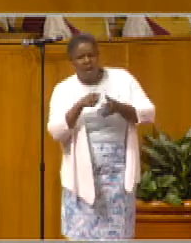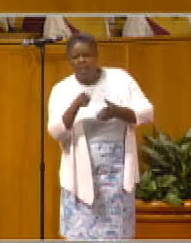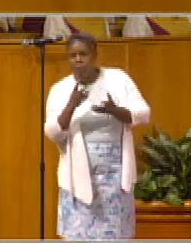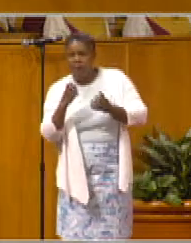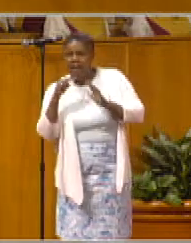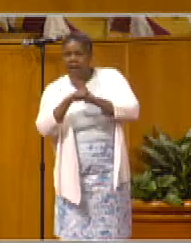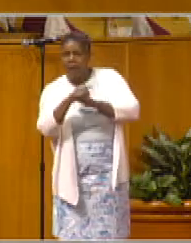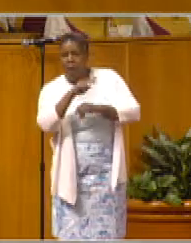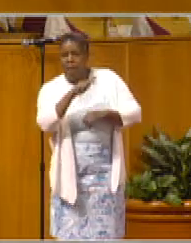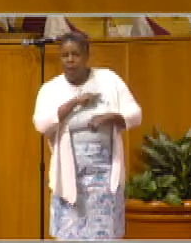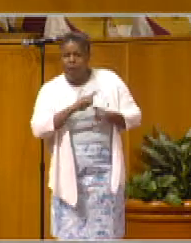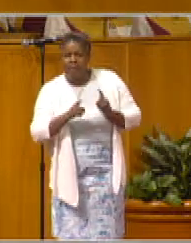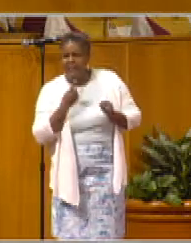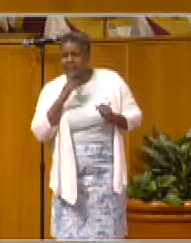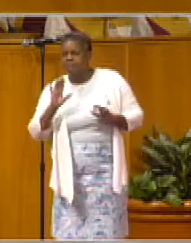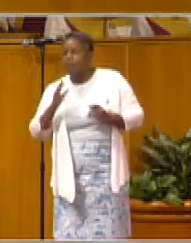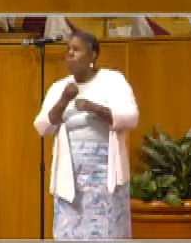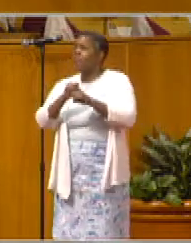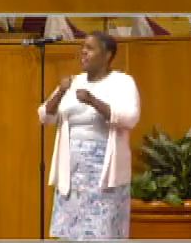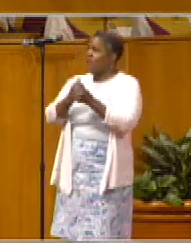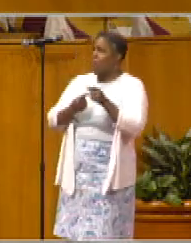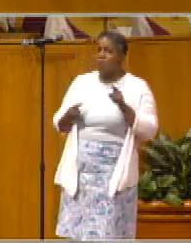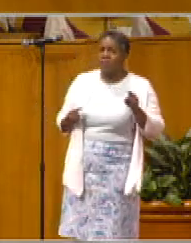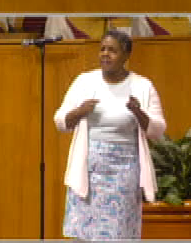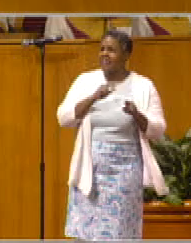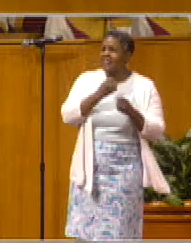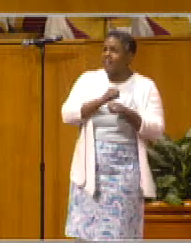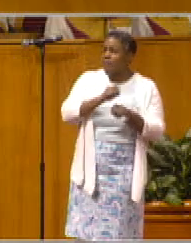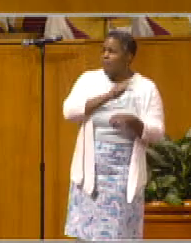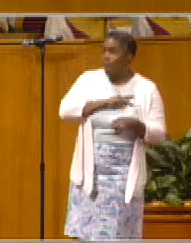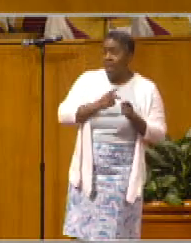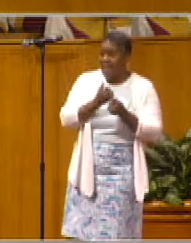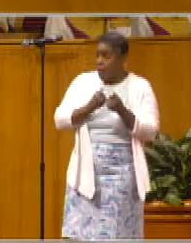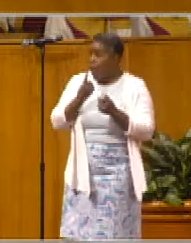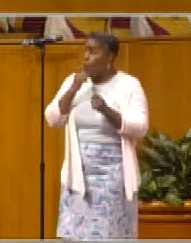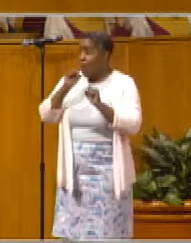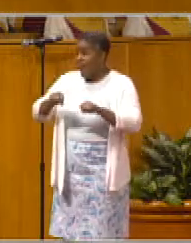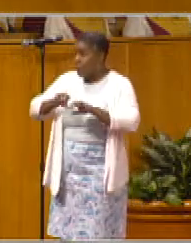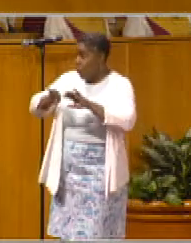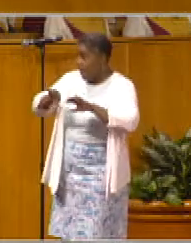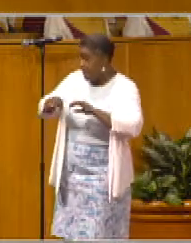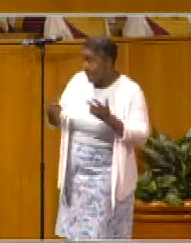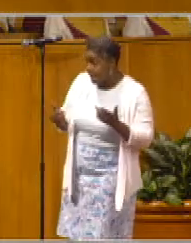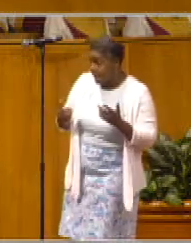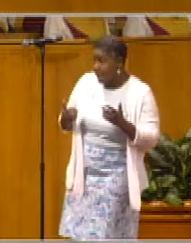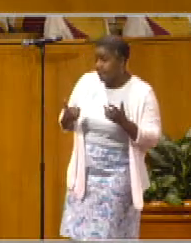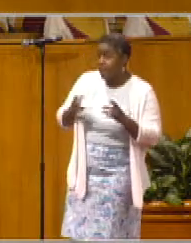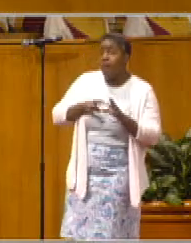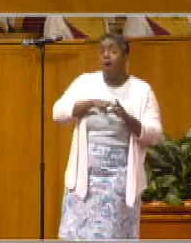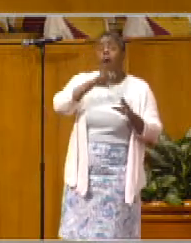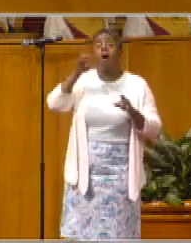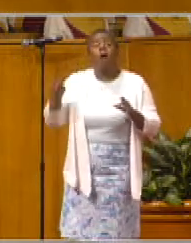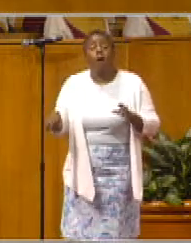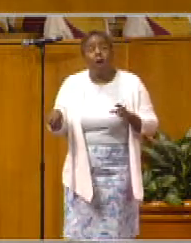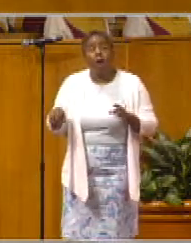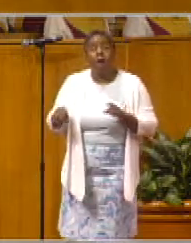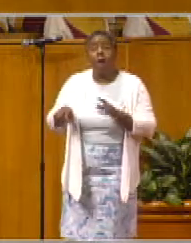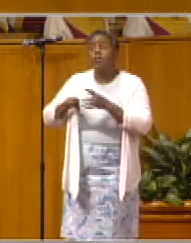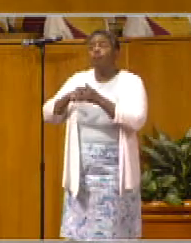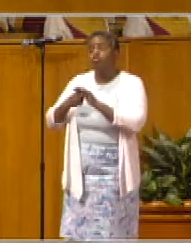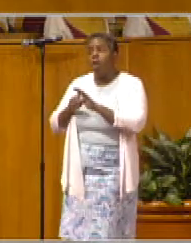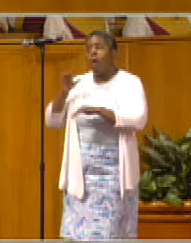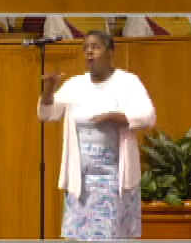but he says, no, we're going to save everybody, save Paul. And this is what he says. He said, anybody who can swim, jump out now and make